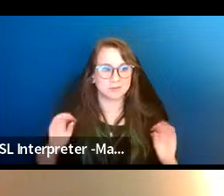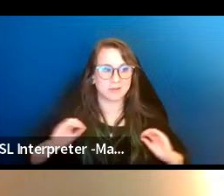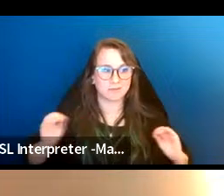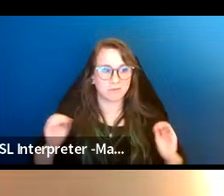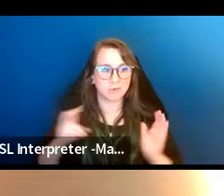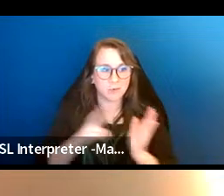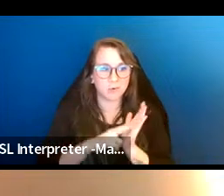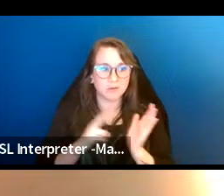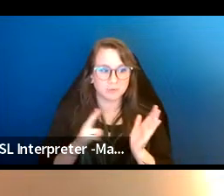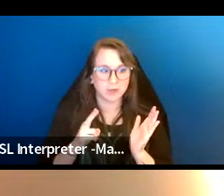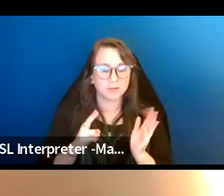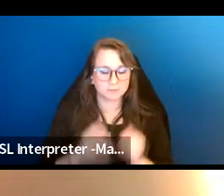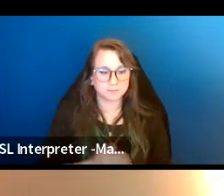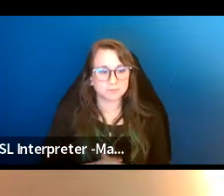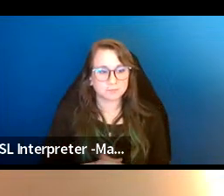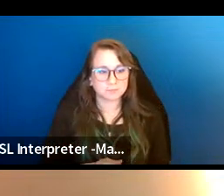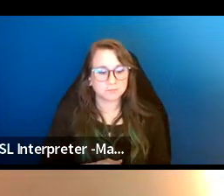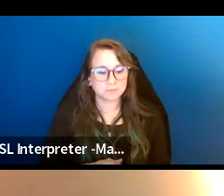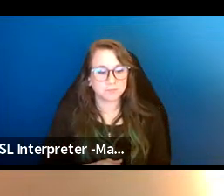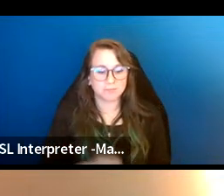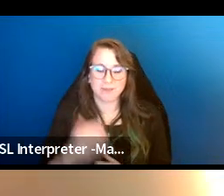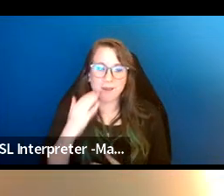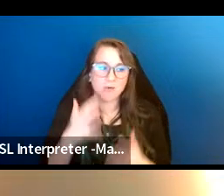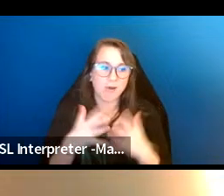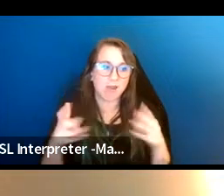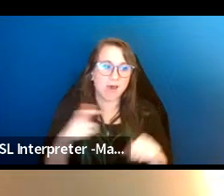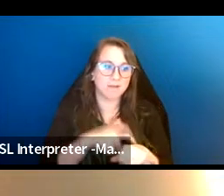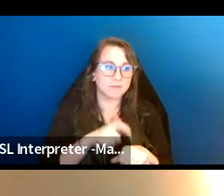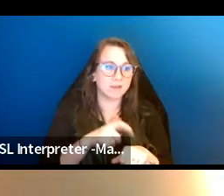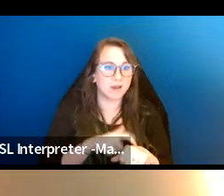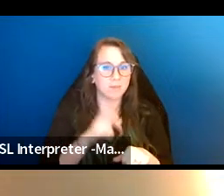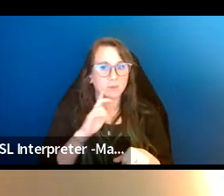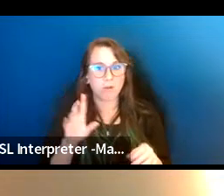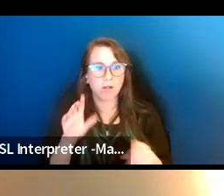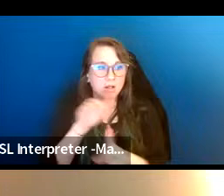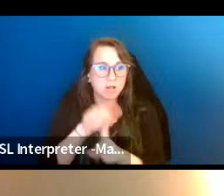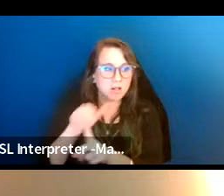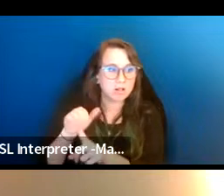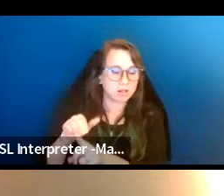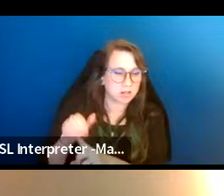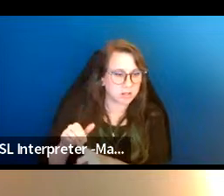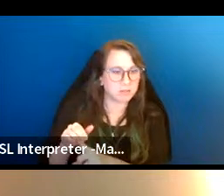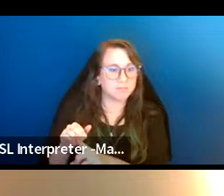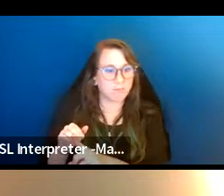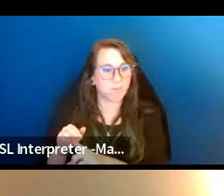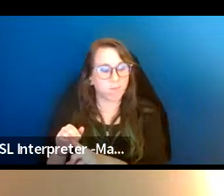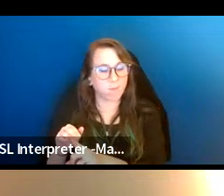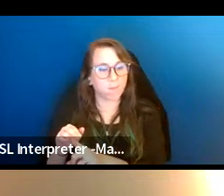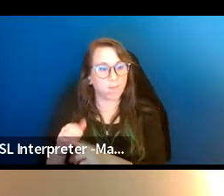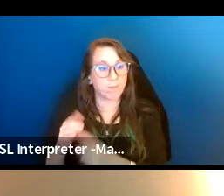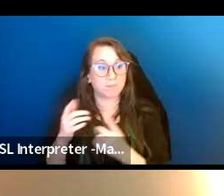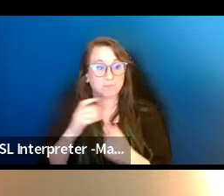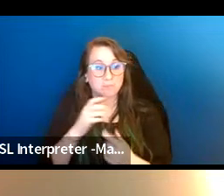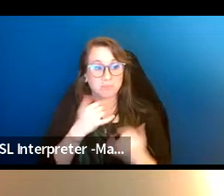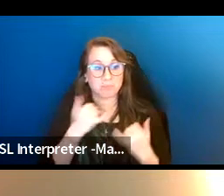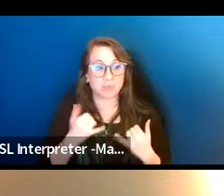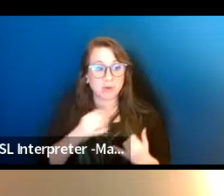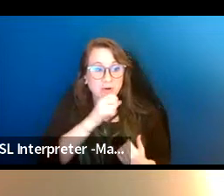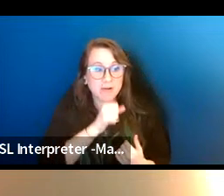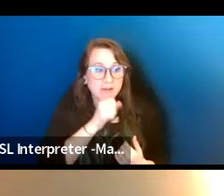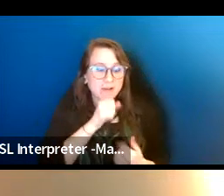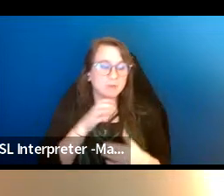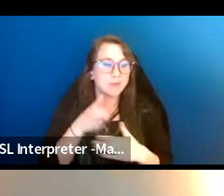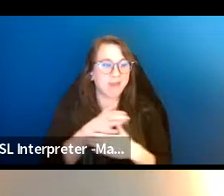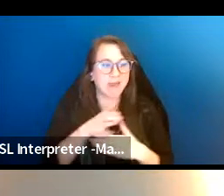right? I know a lot of times President Polk's Lines reminds everyone that the average